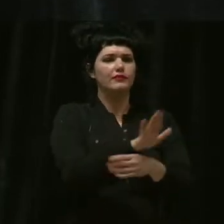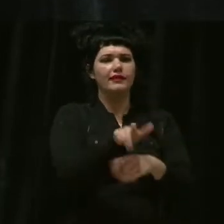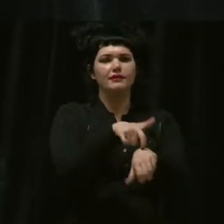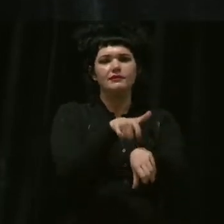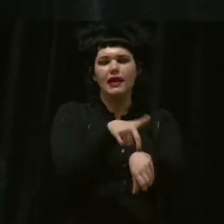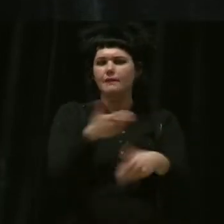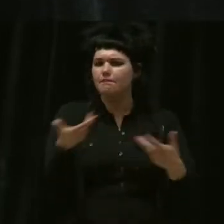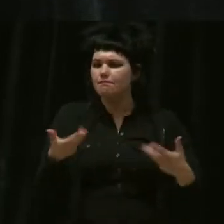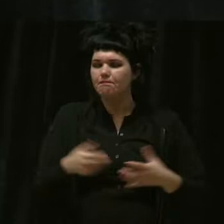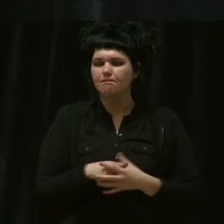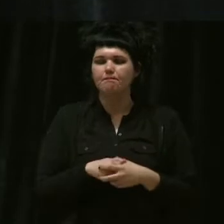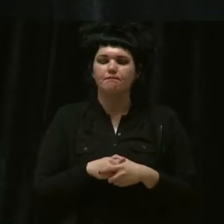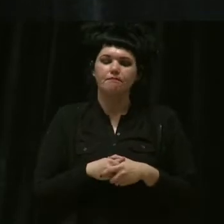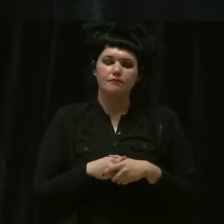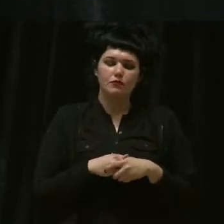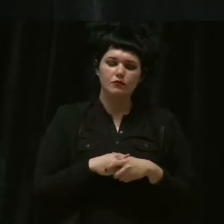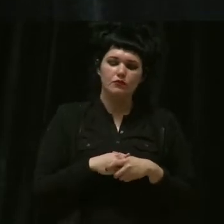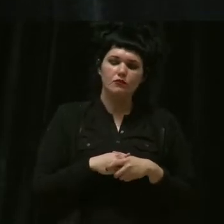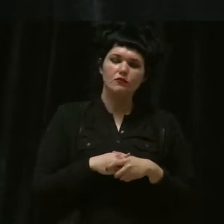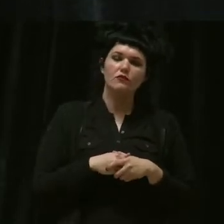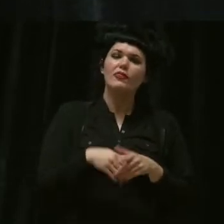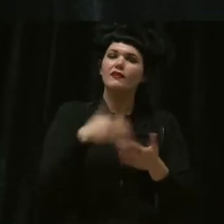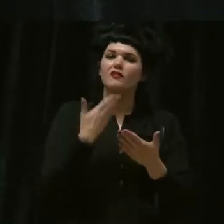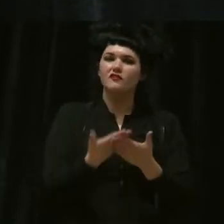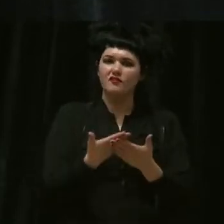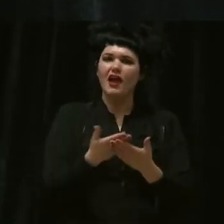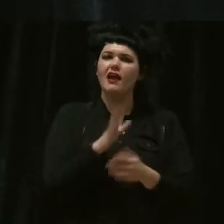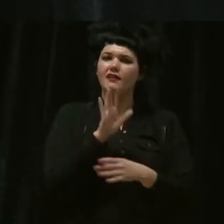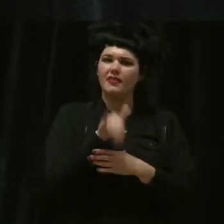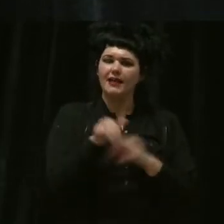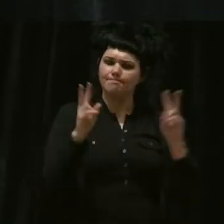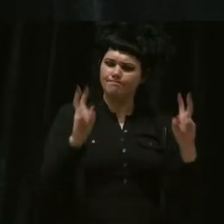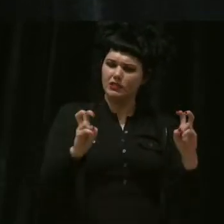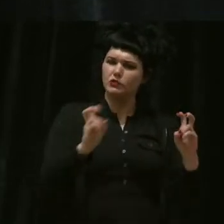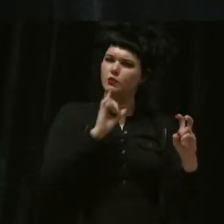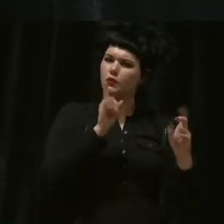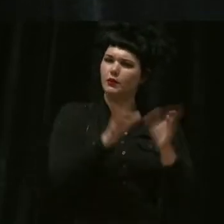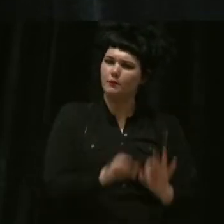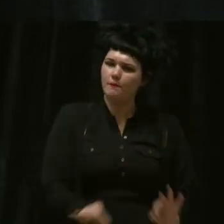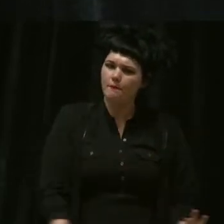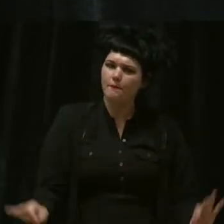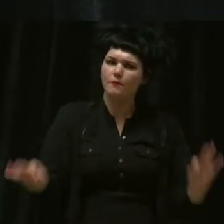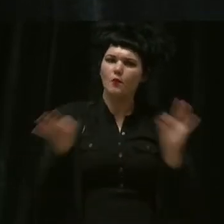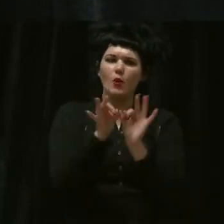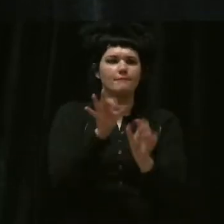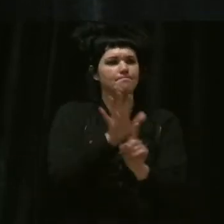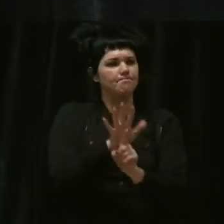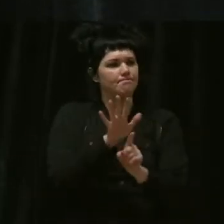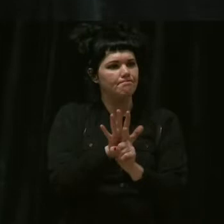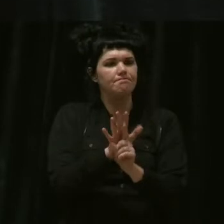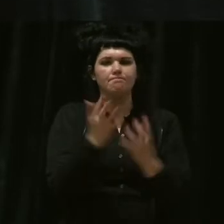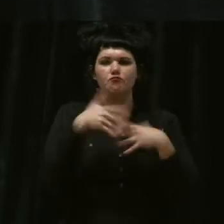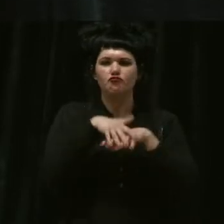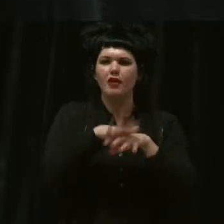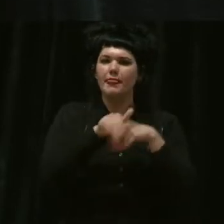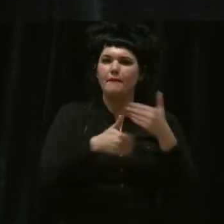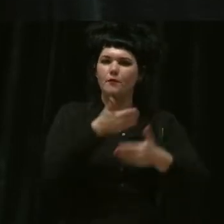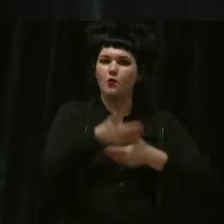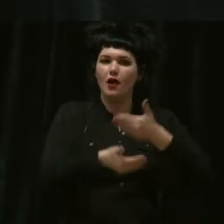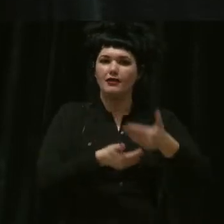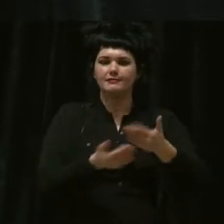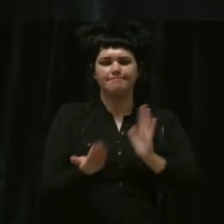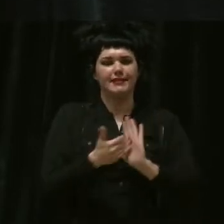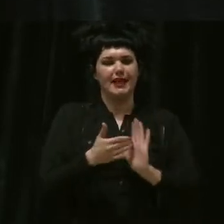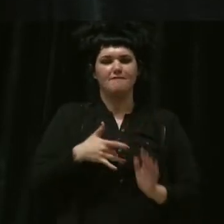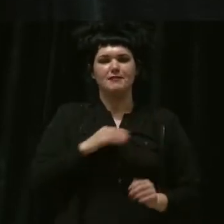is such a important and prevalent part of that process, again, makes me feel